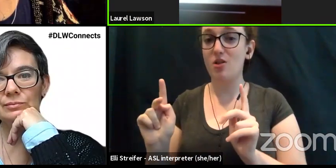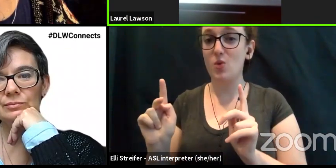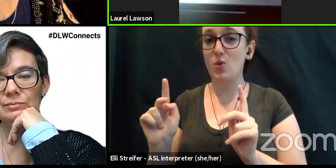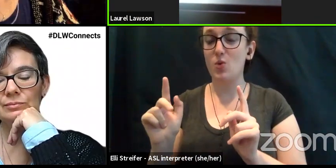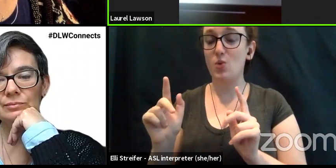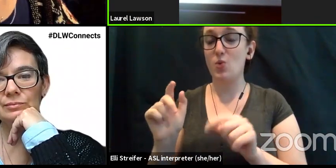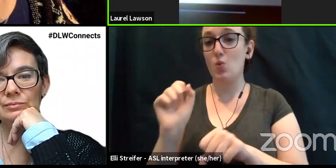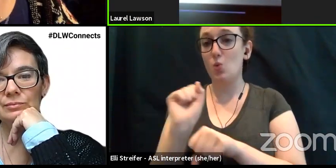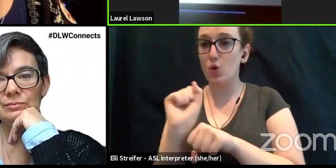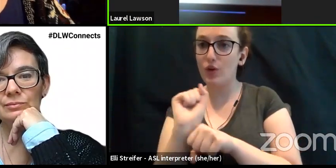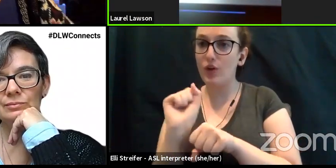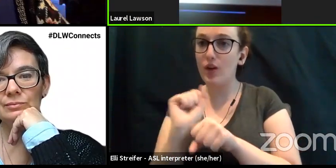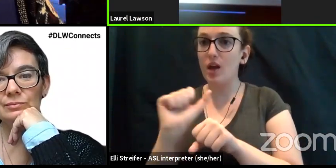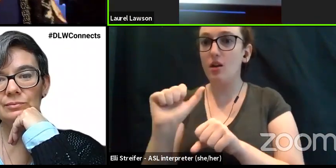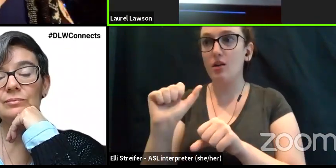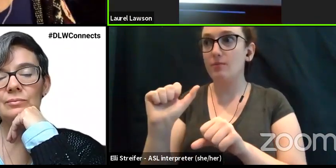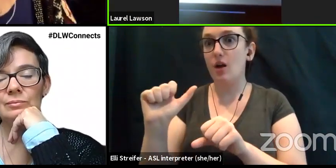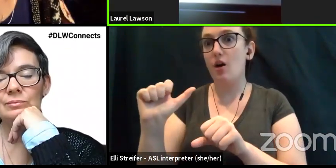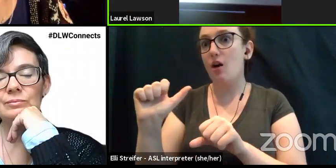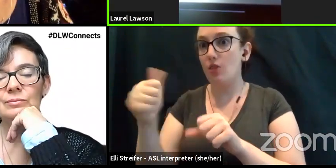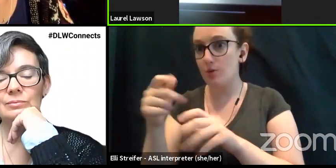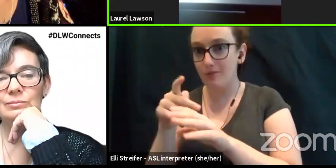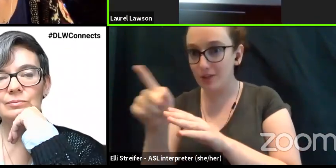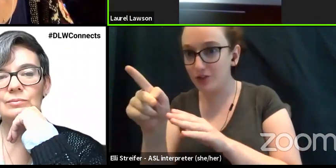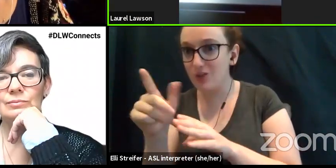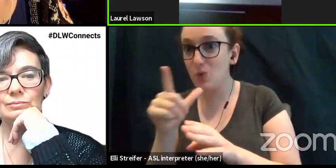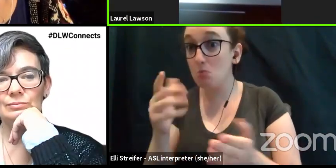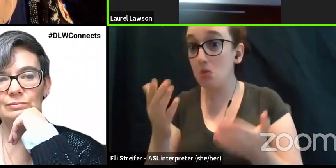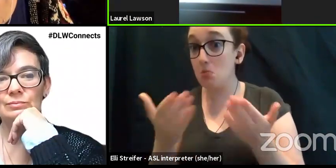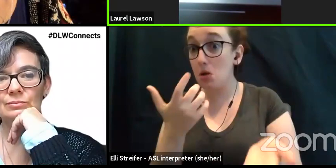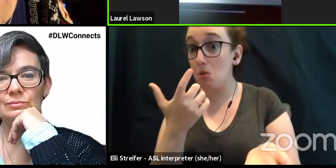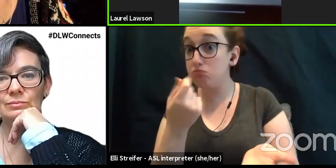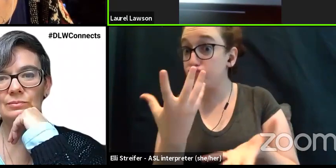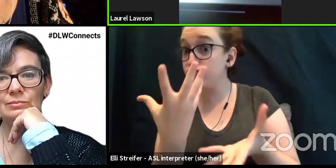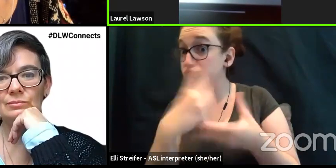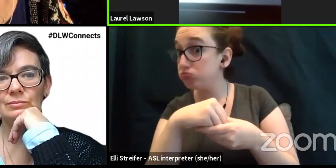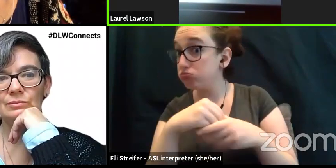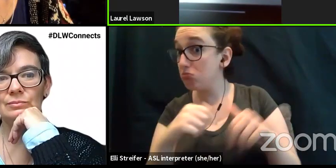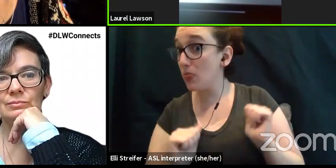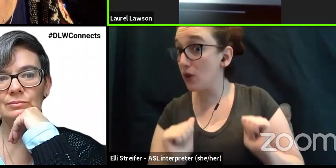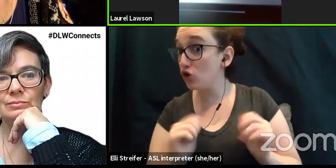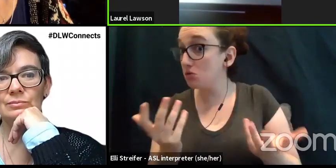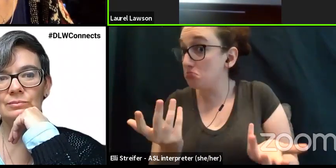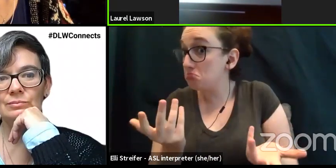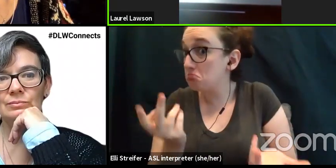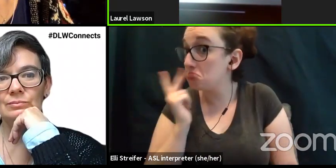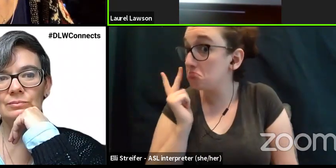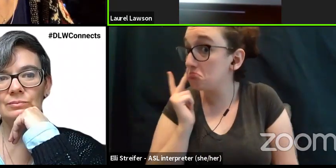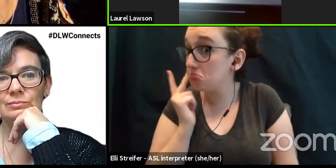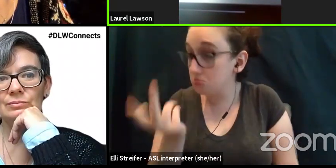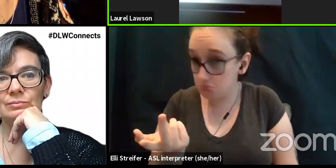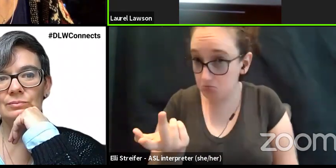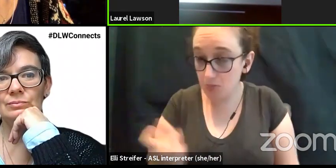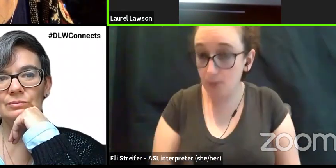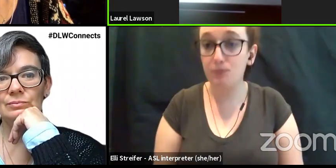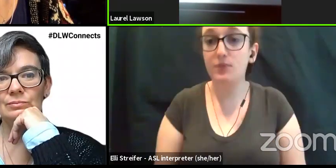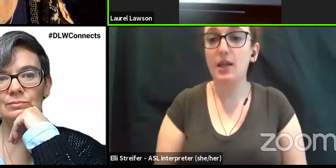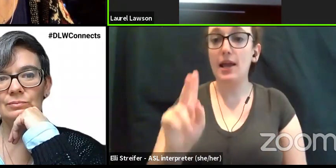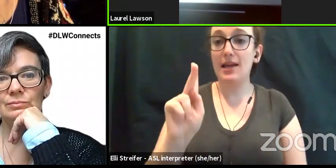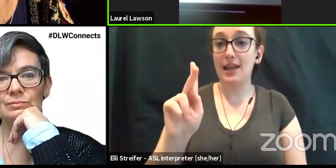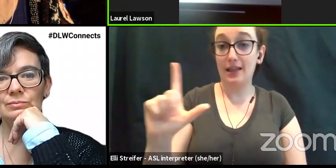working in other fields who might be interested in getting involved. Mm-hmm. Kinetic